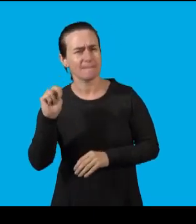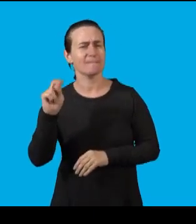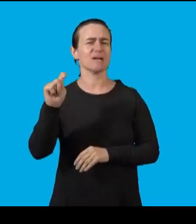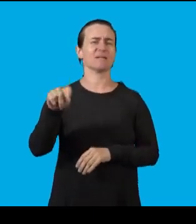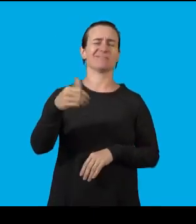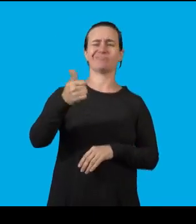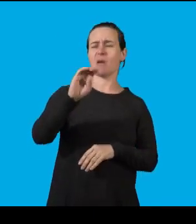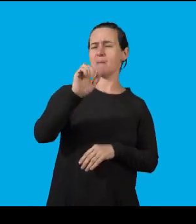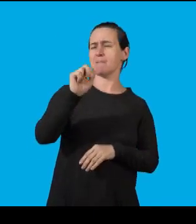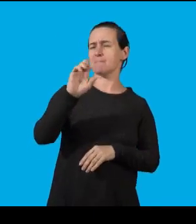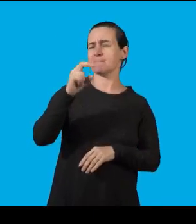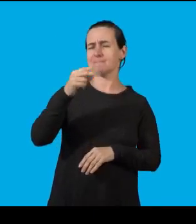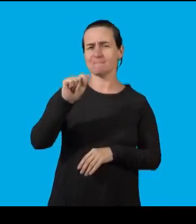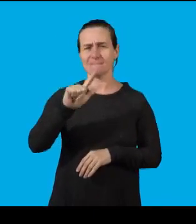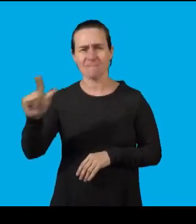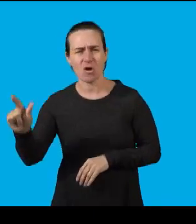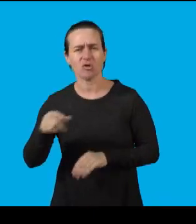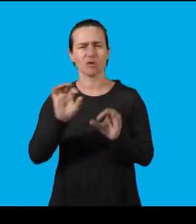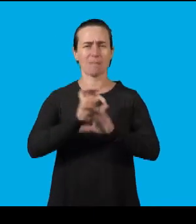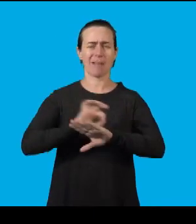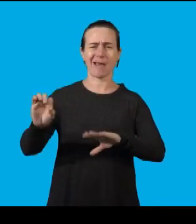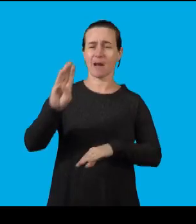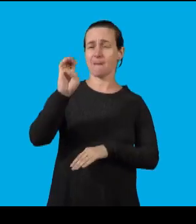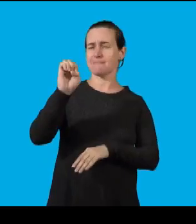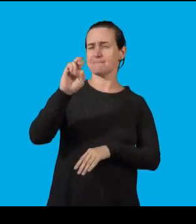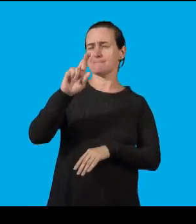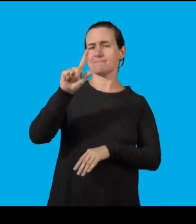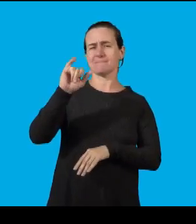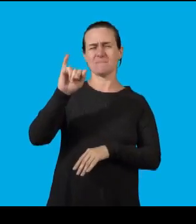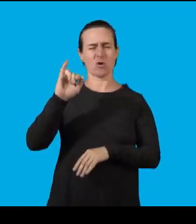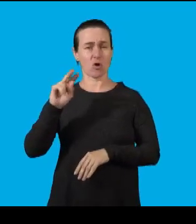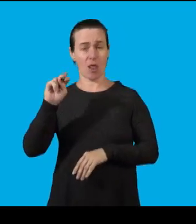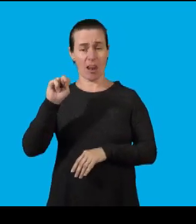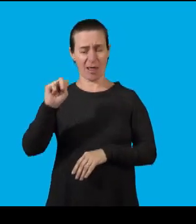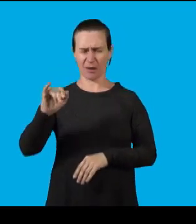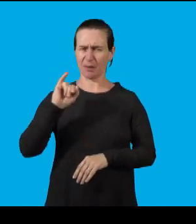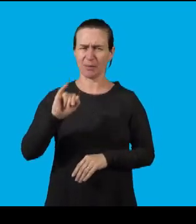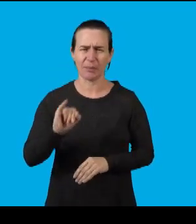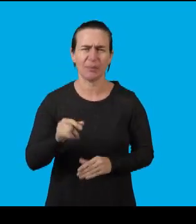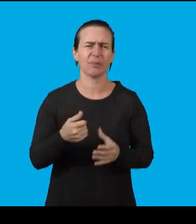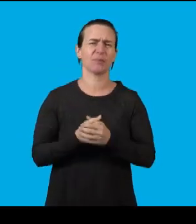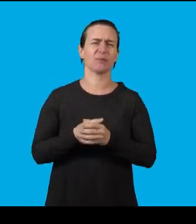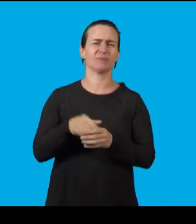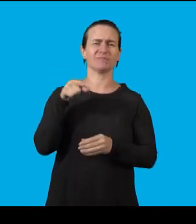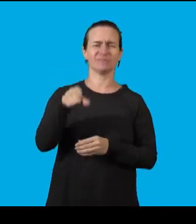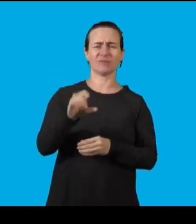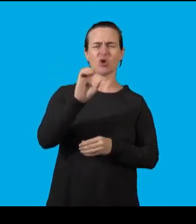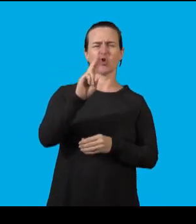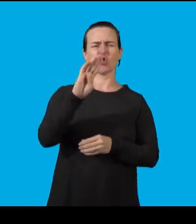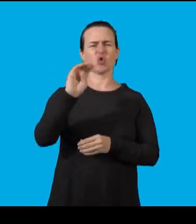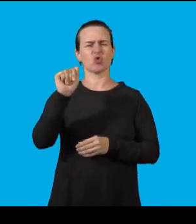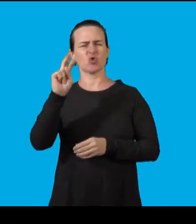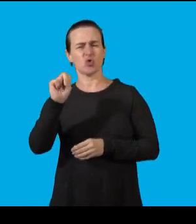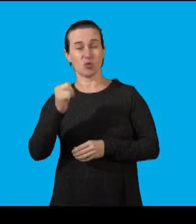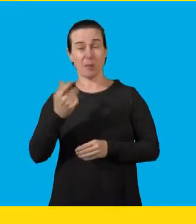Doctrine, Marshall Plan, and then you have to know the Berlin Crisis. You have to know the containment and brinkmanship, Cuban